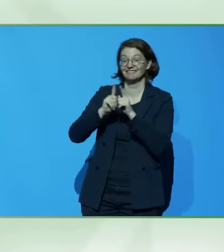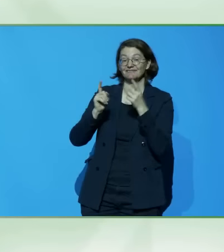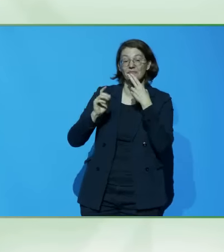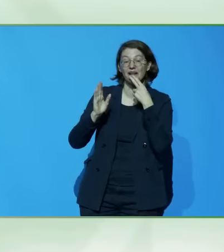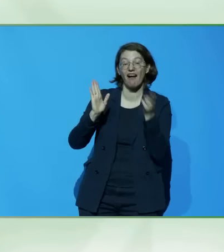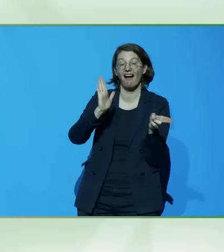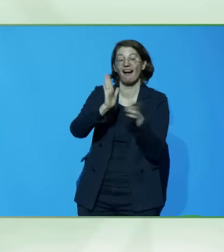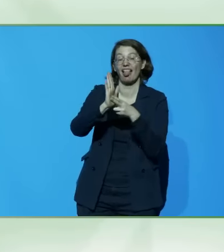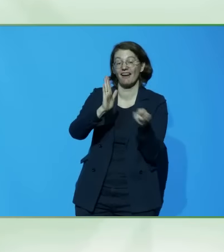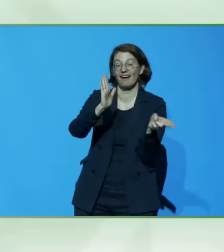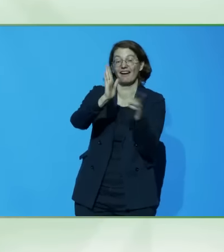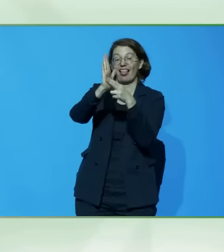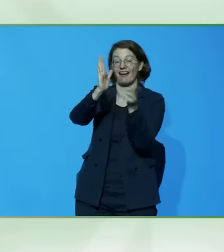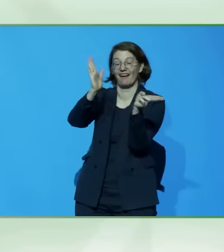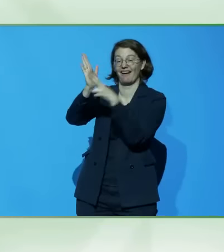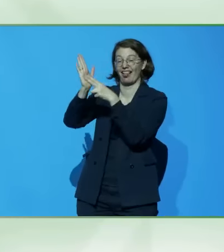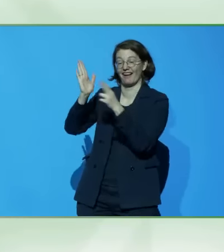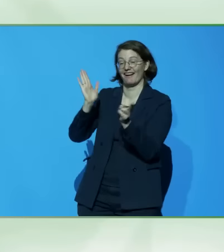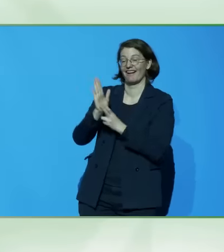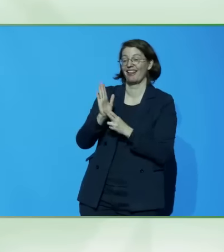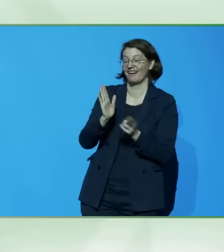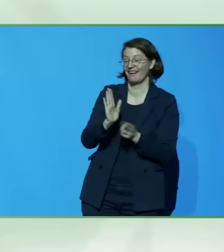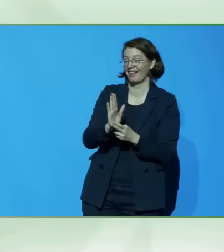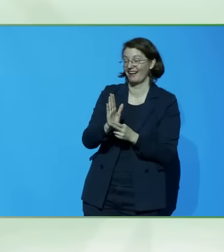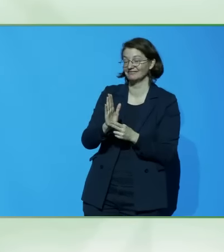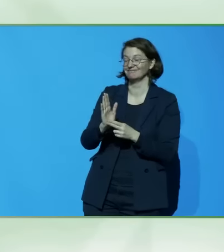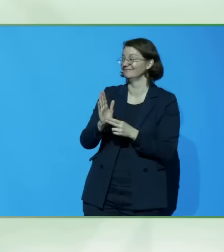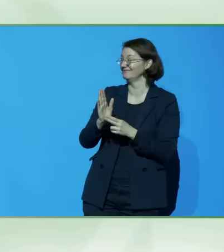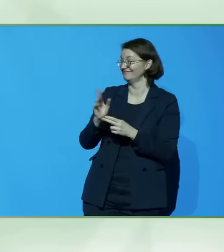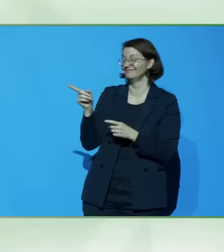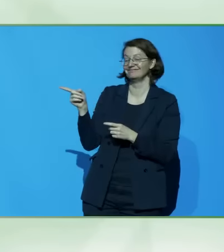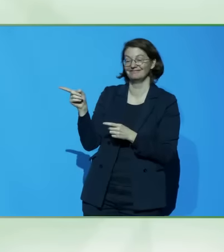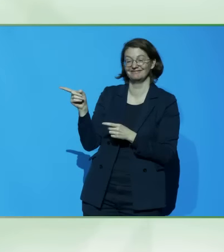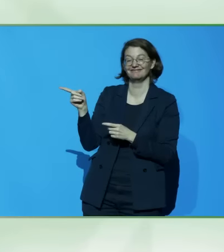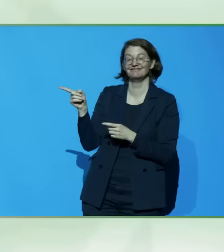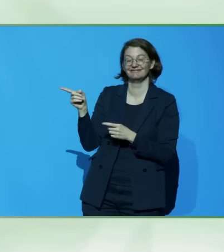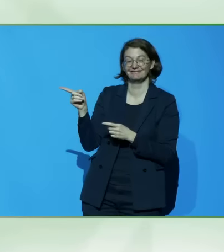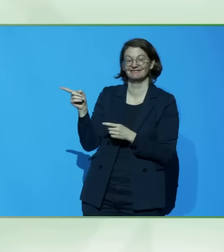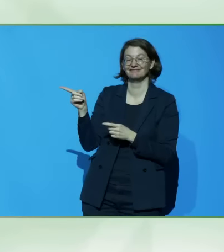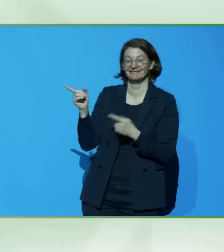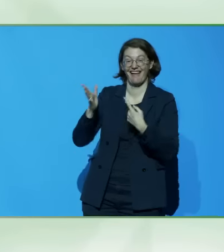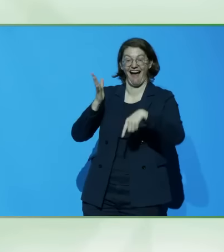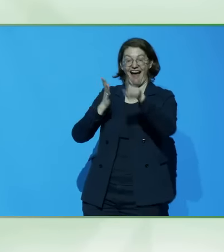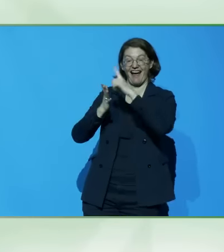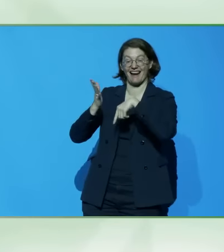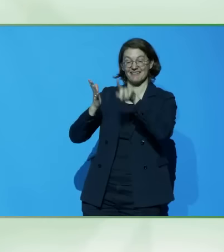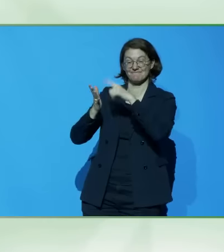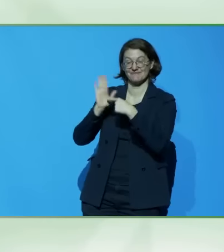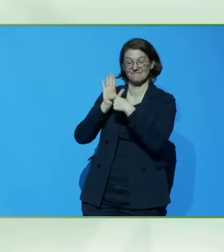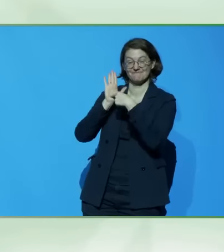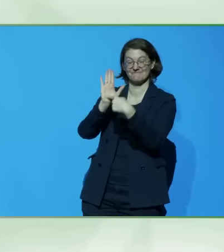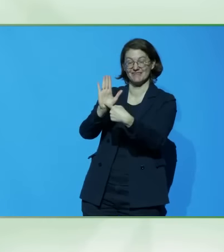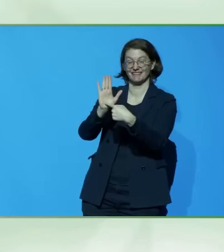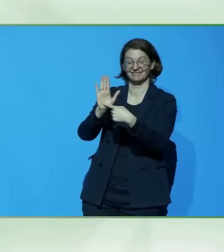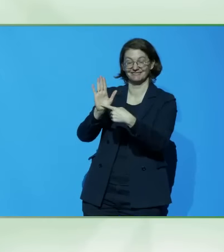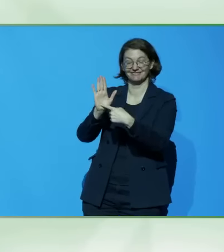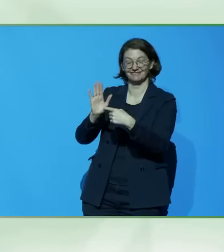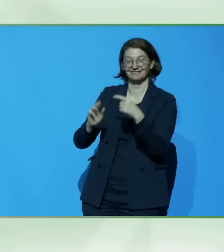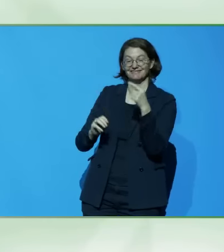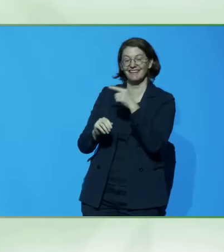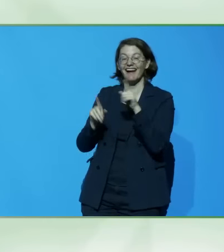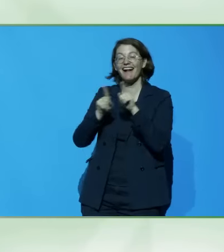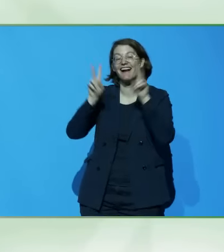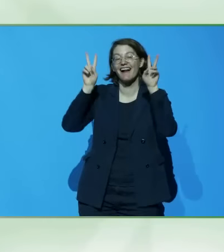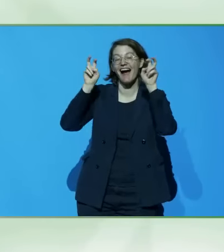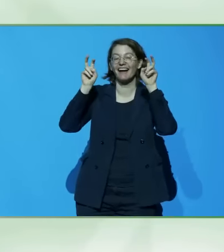we are to album release. Our golden LP will come. Okay. Yes.